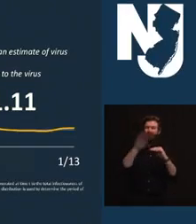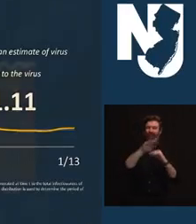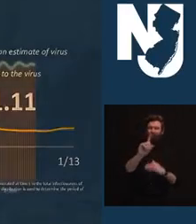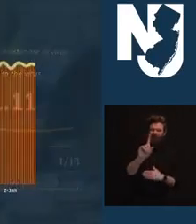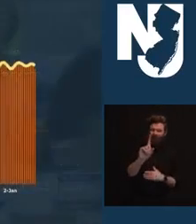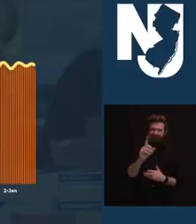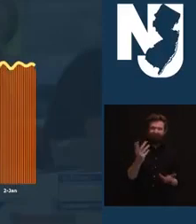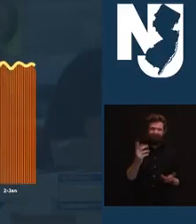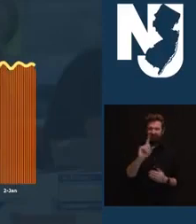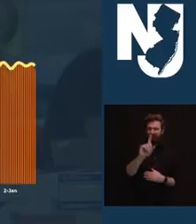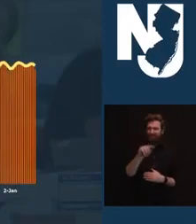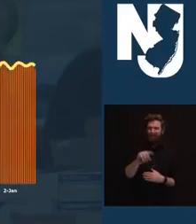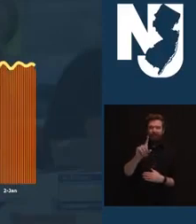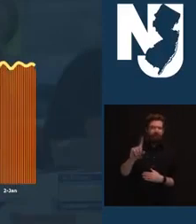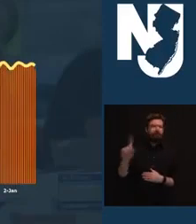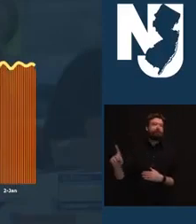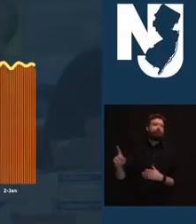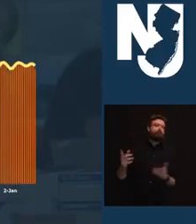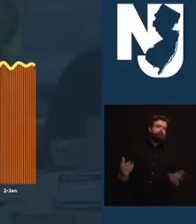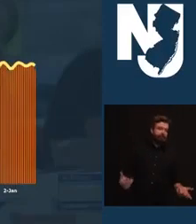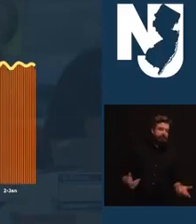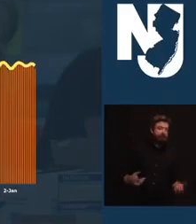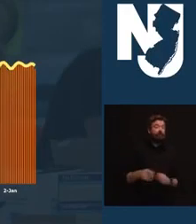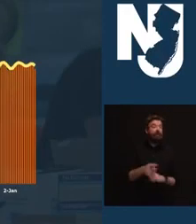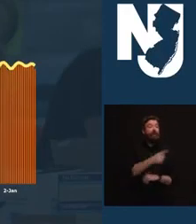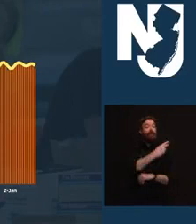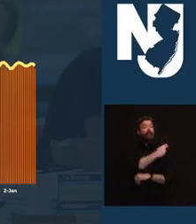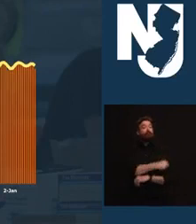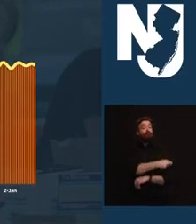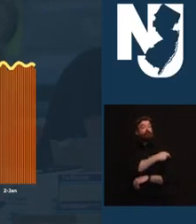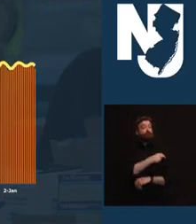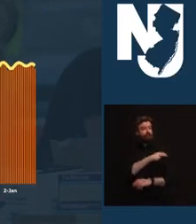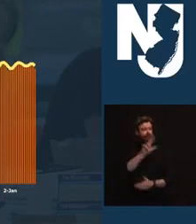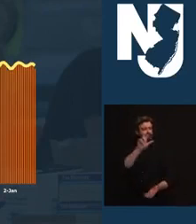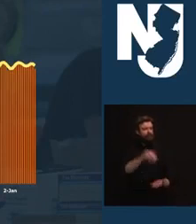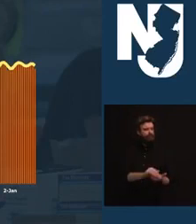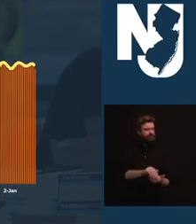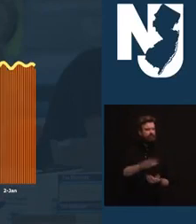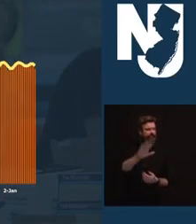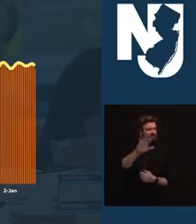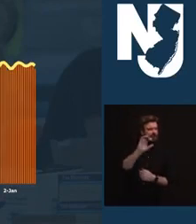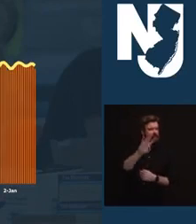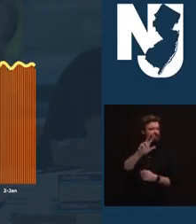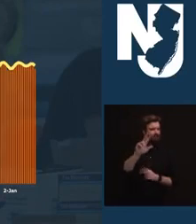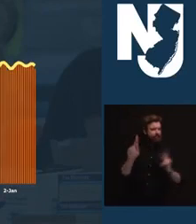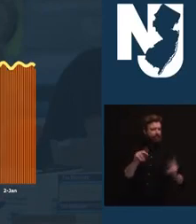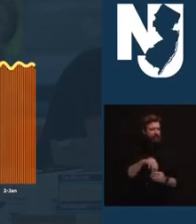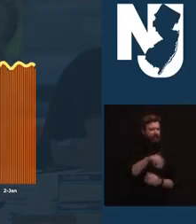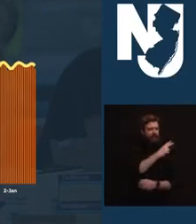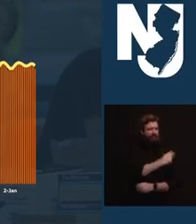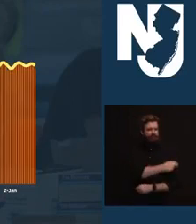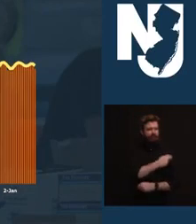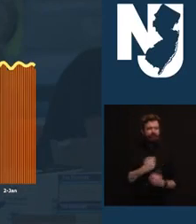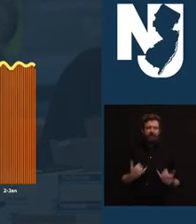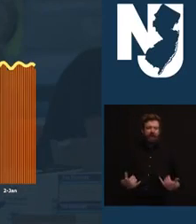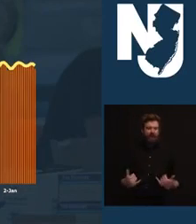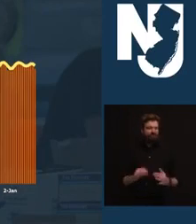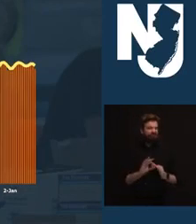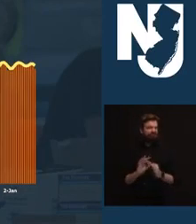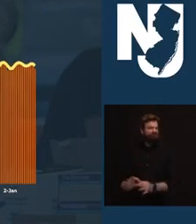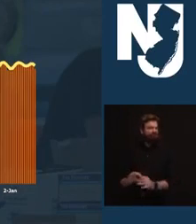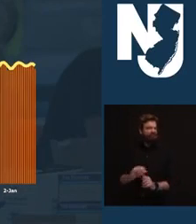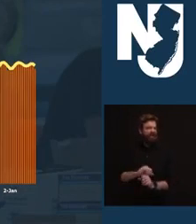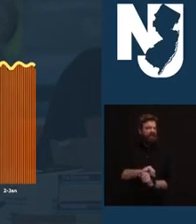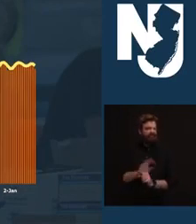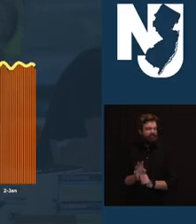our hospitals, as of last night's report, we had 3,543 in total, of whom